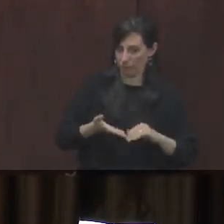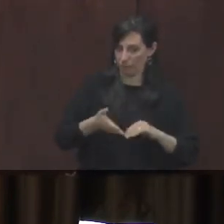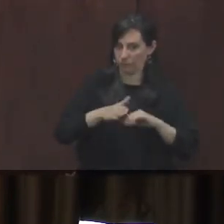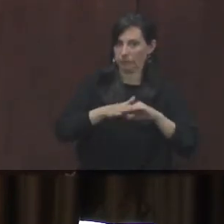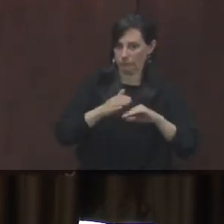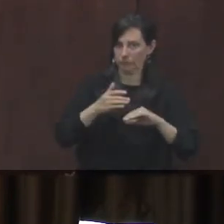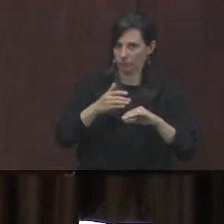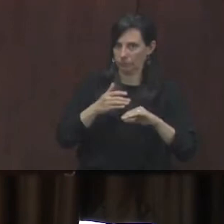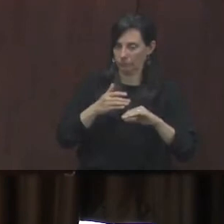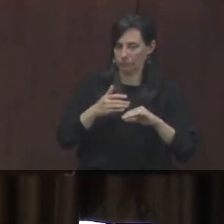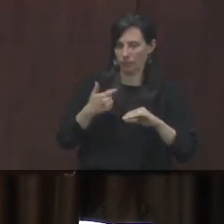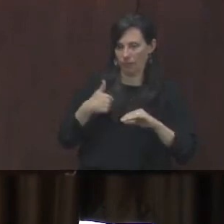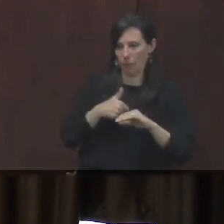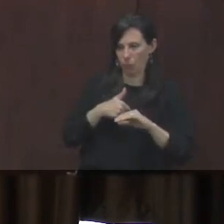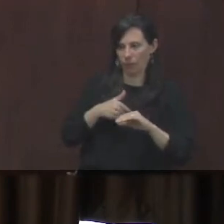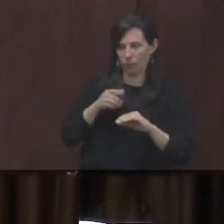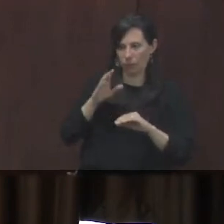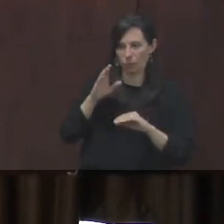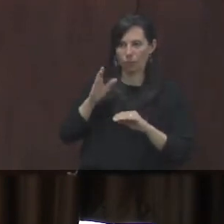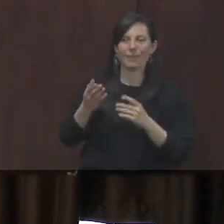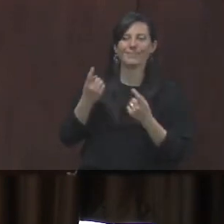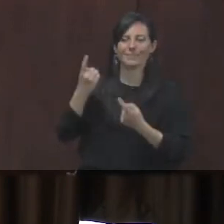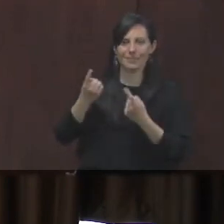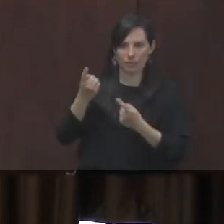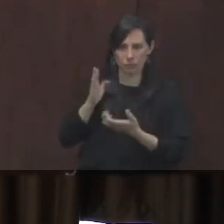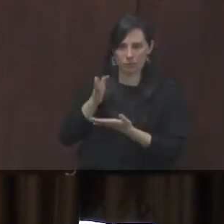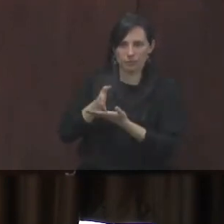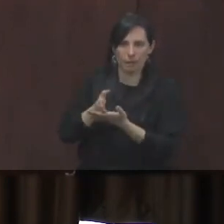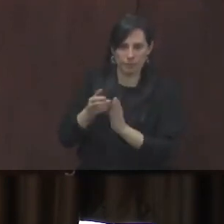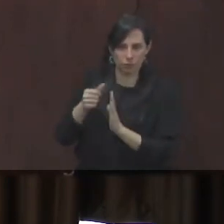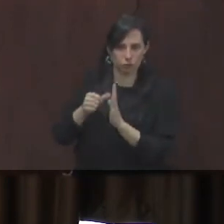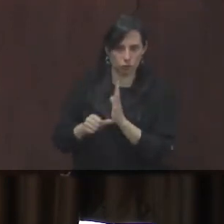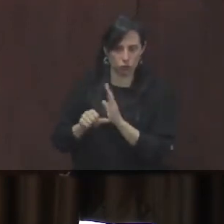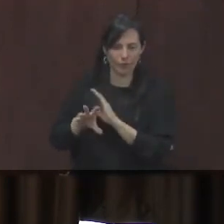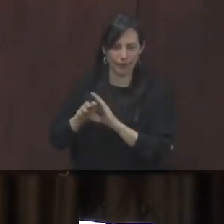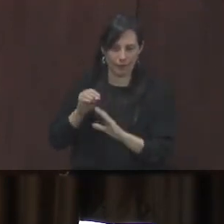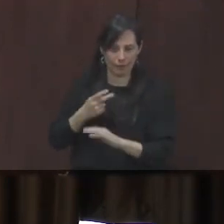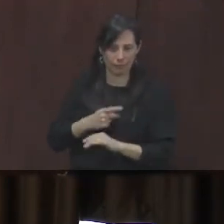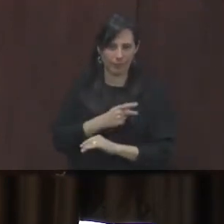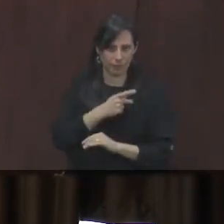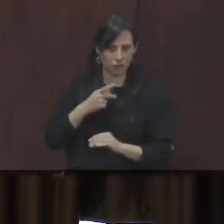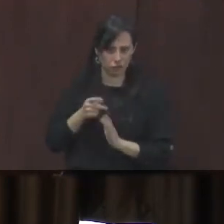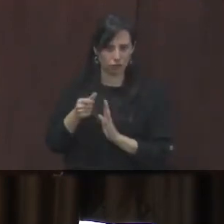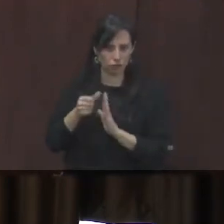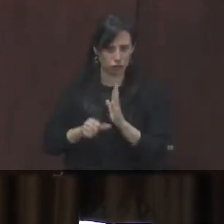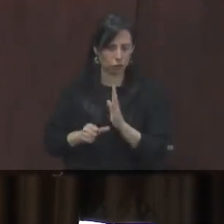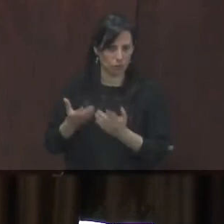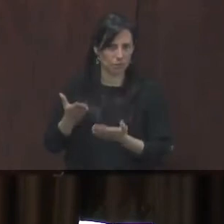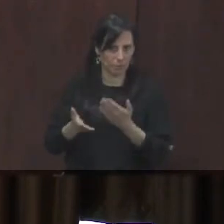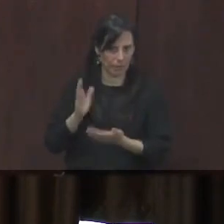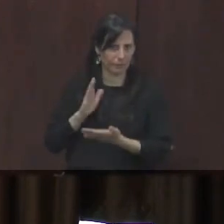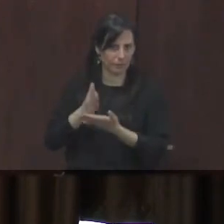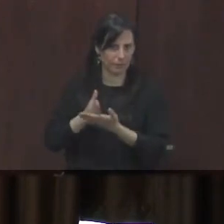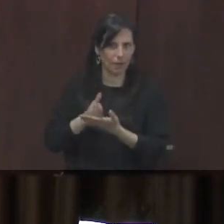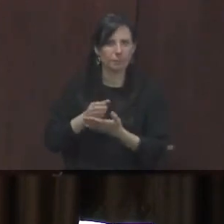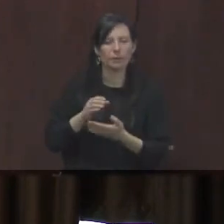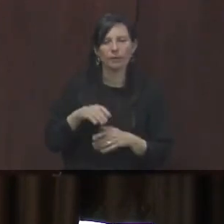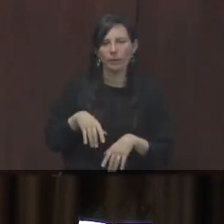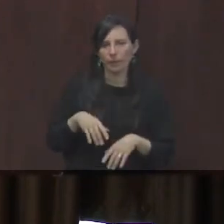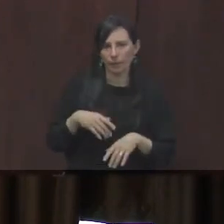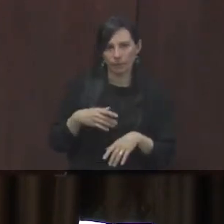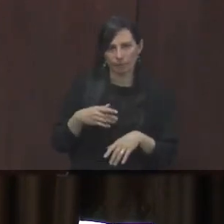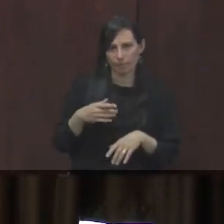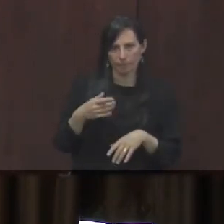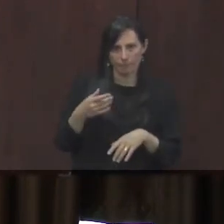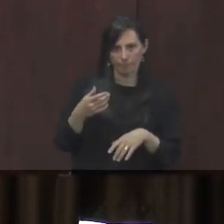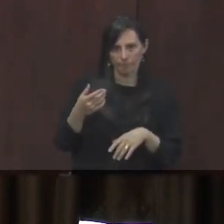procedures first, stopping surgeries and procedures in the outpatient setting in the ambulatory surgery setting doesn't do anything